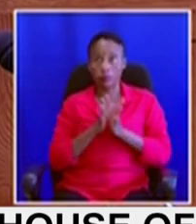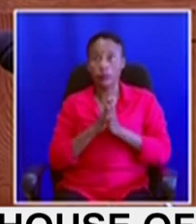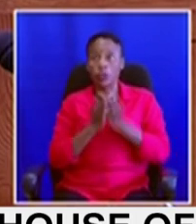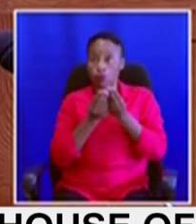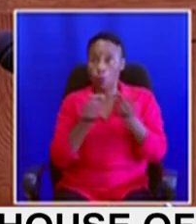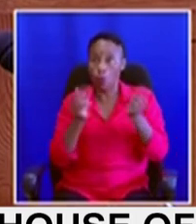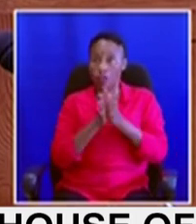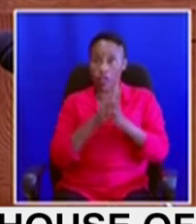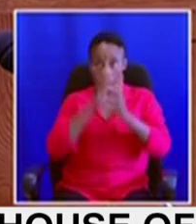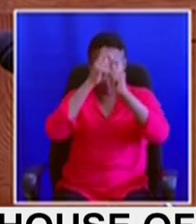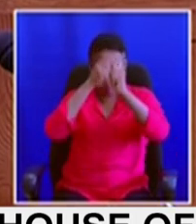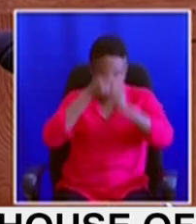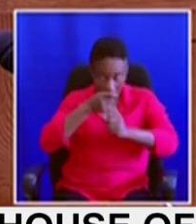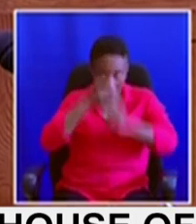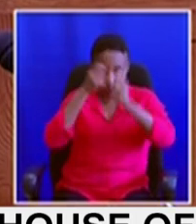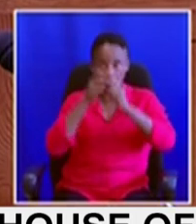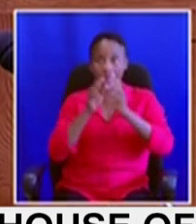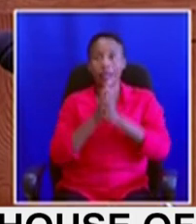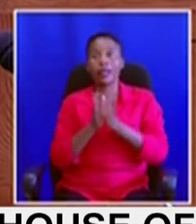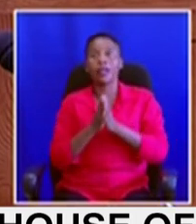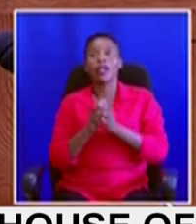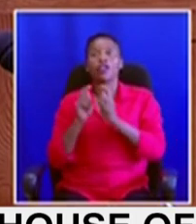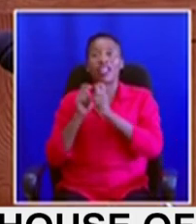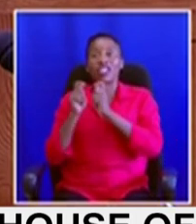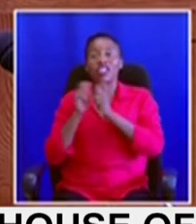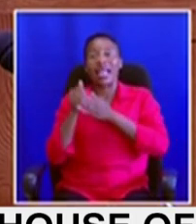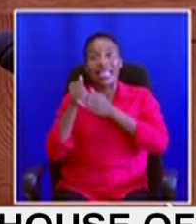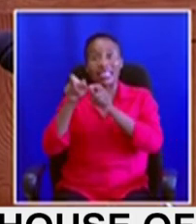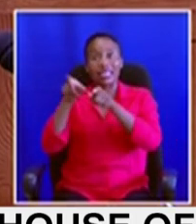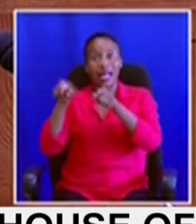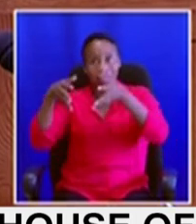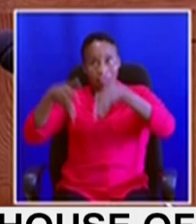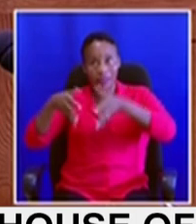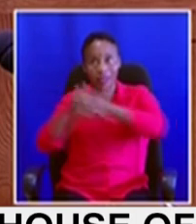of traditional leadership in our country is